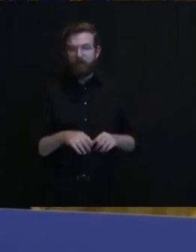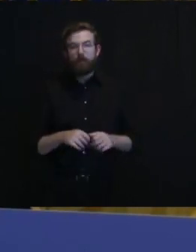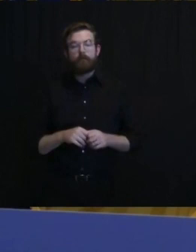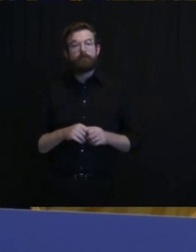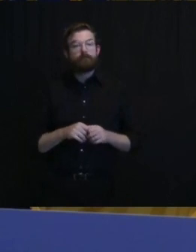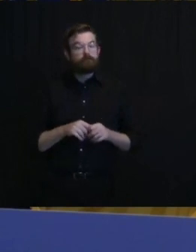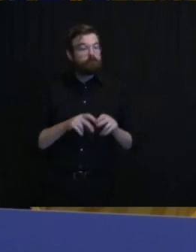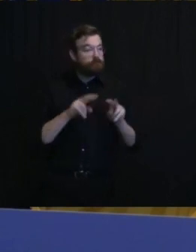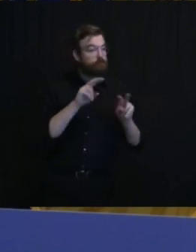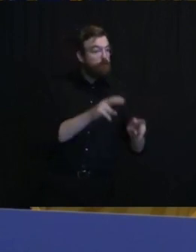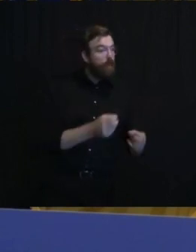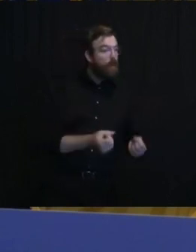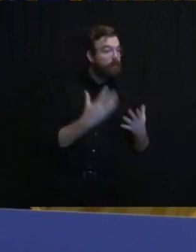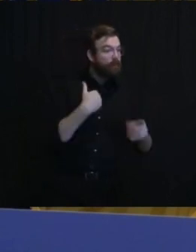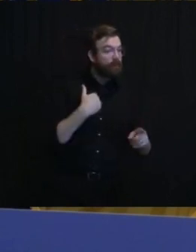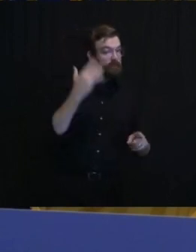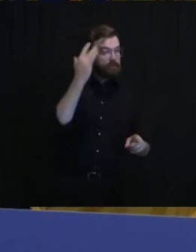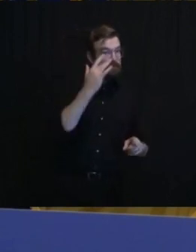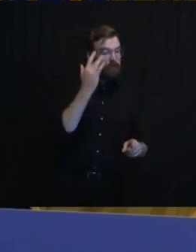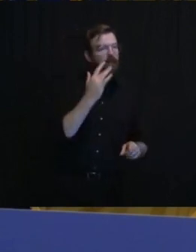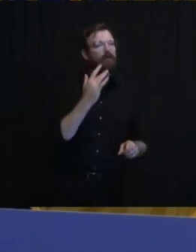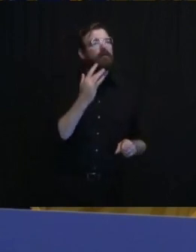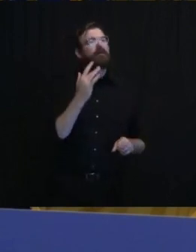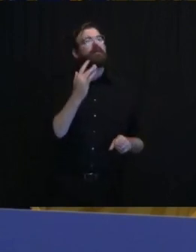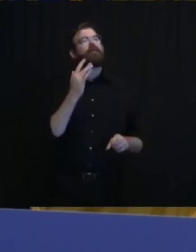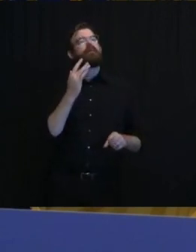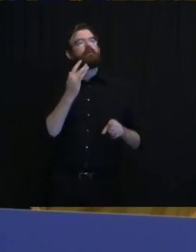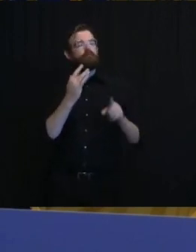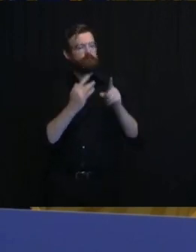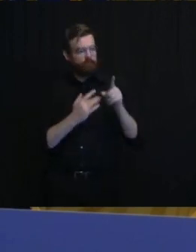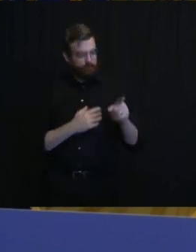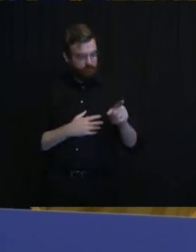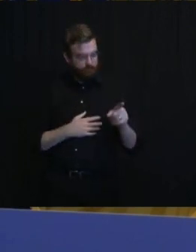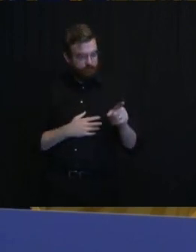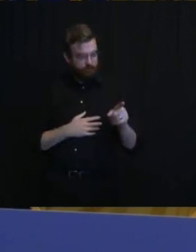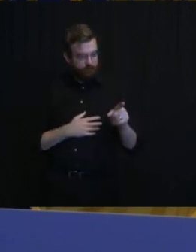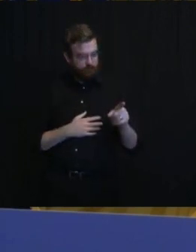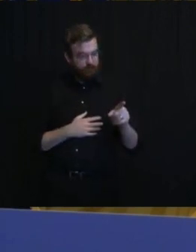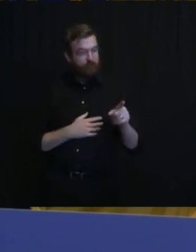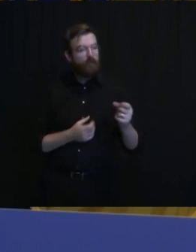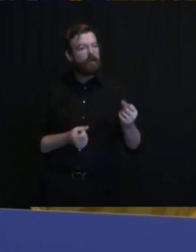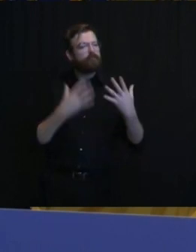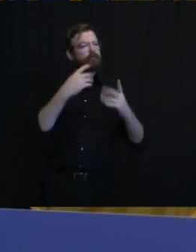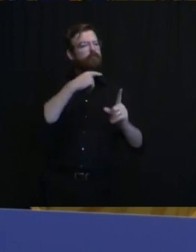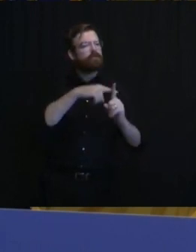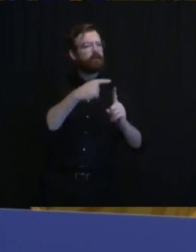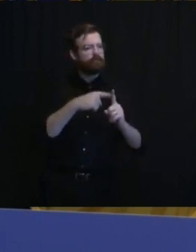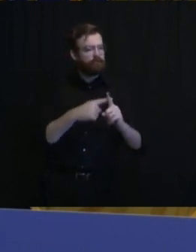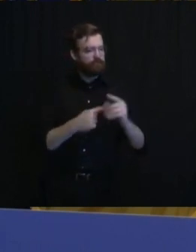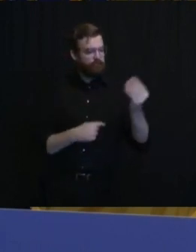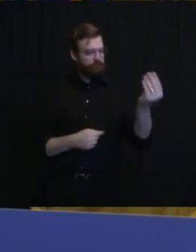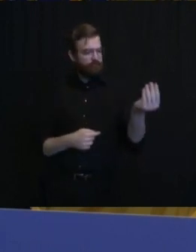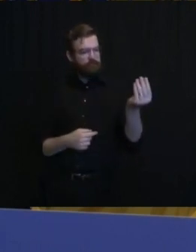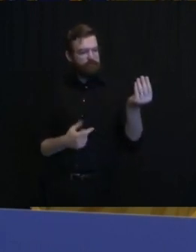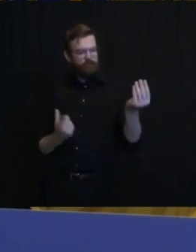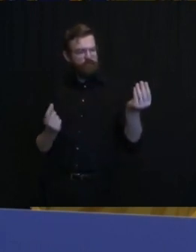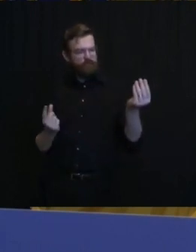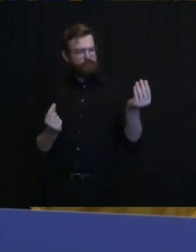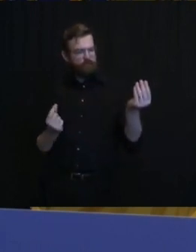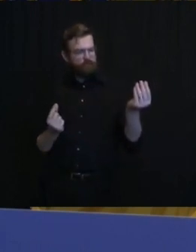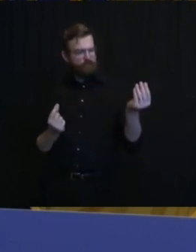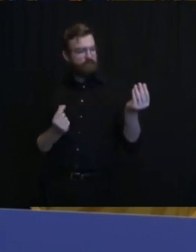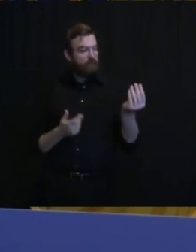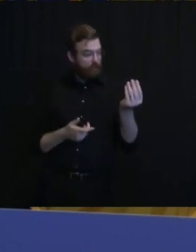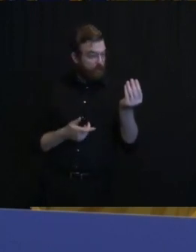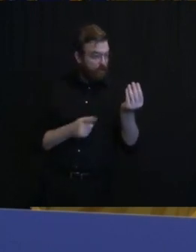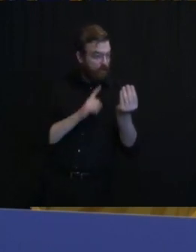got disease, if you've got confirmed disease, you isolate, you contact trace so that you can then subsequently prevent and mitigate